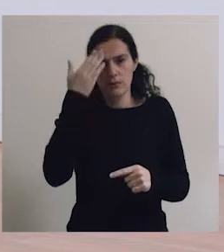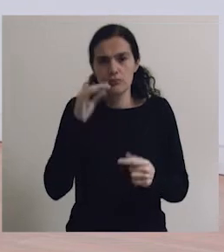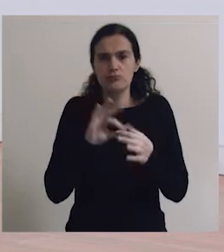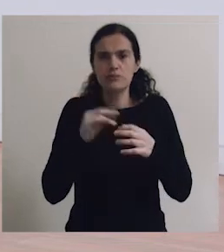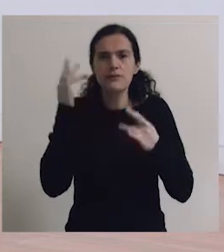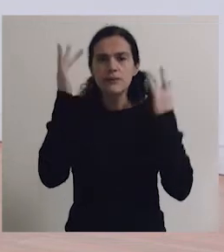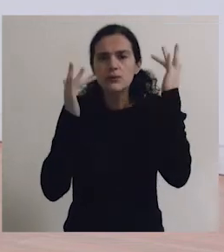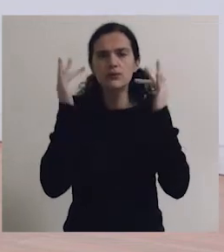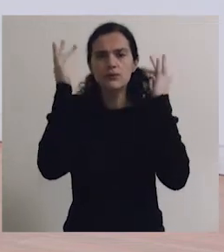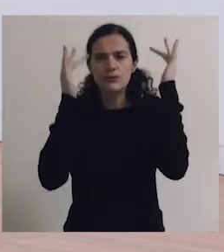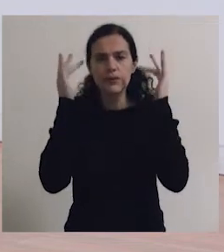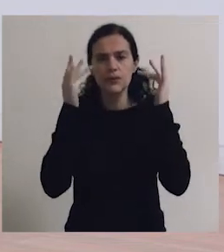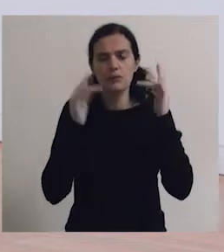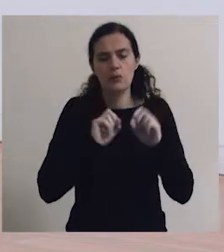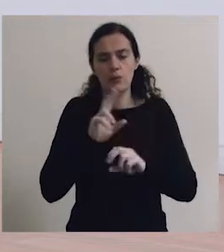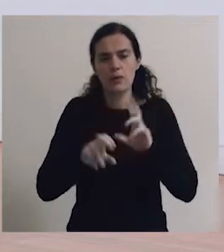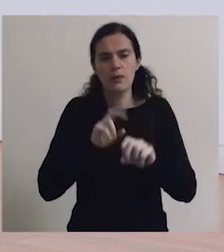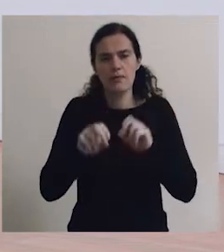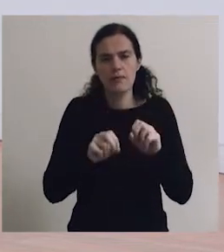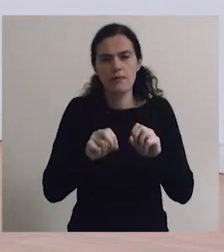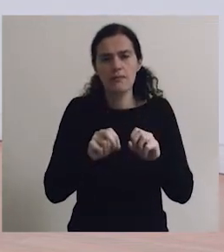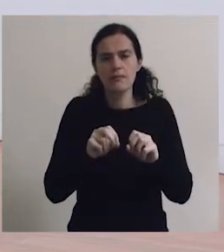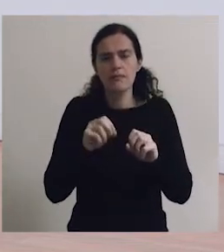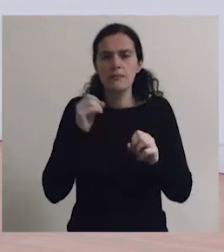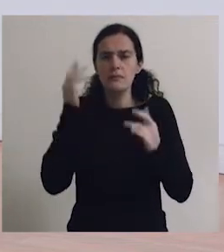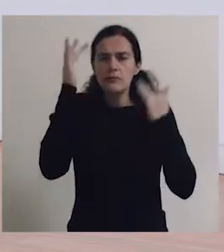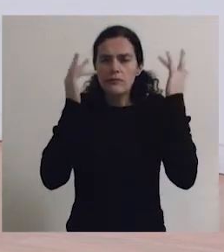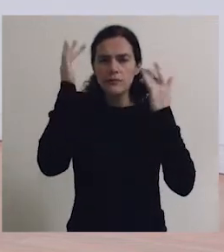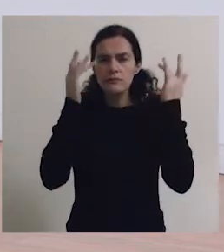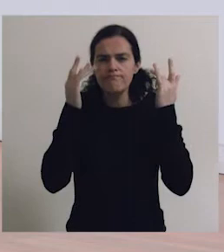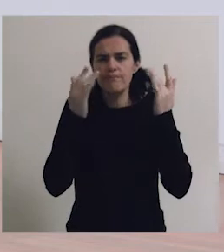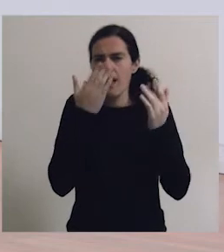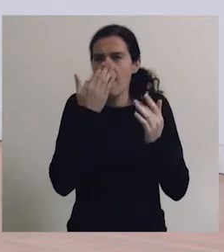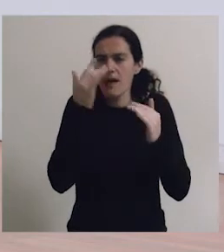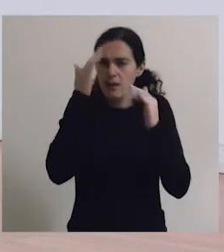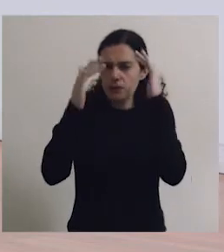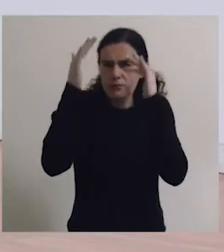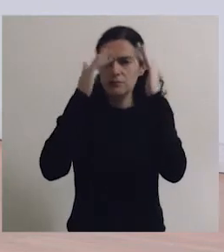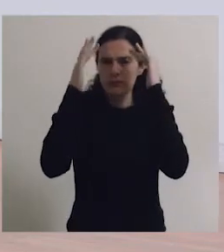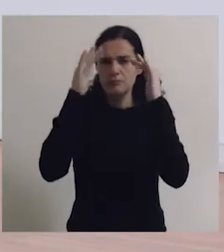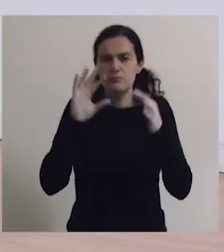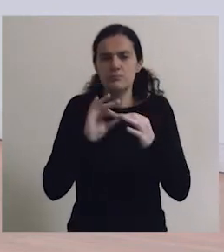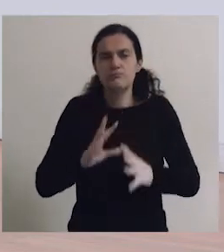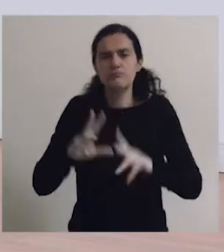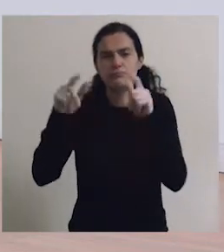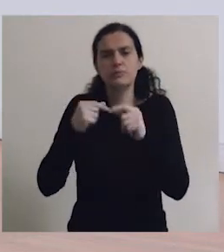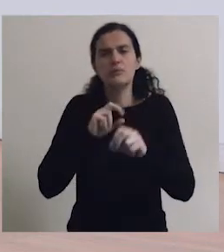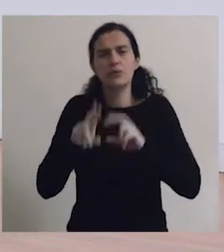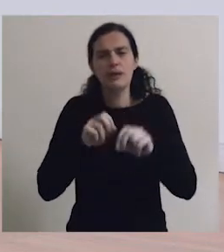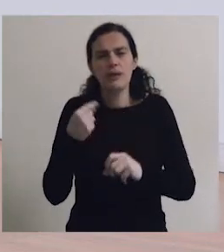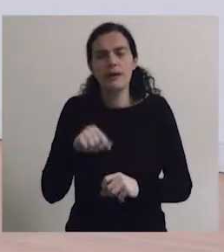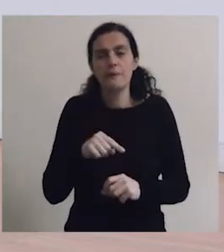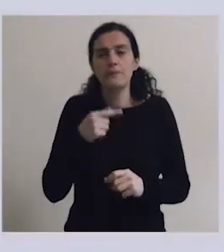to the philosophy of modernity, the philosophy almost utopian of progress embedded